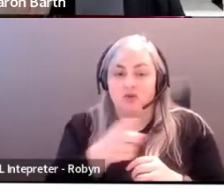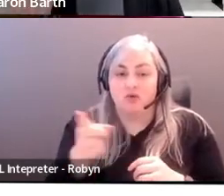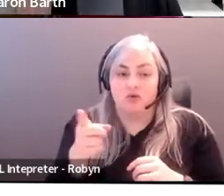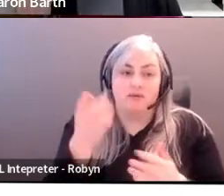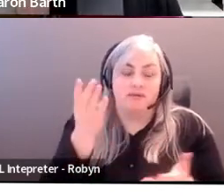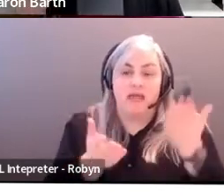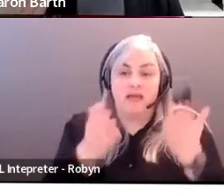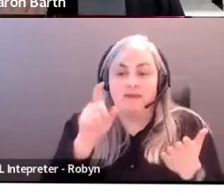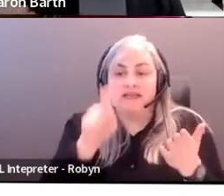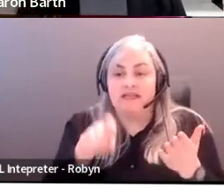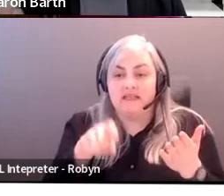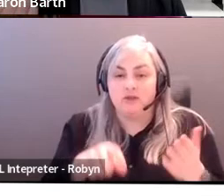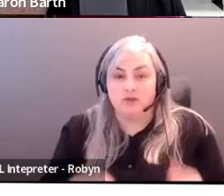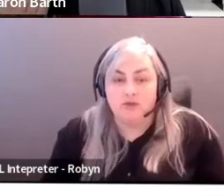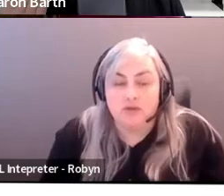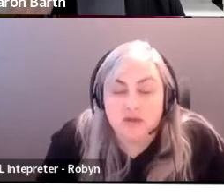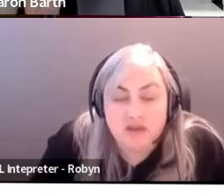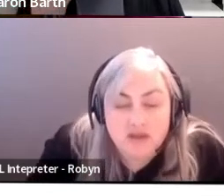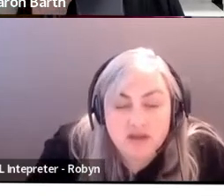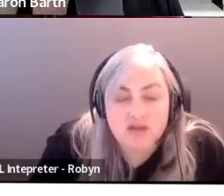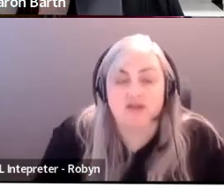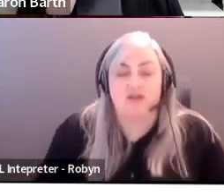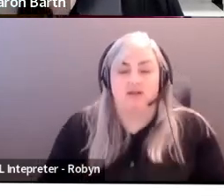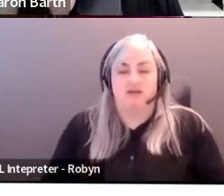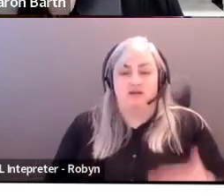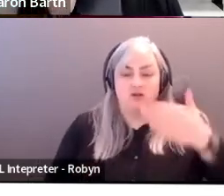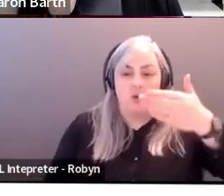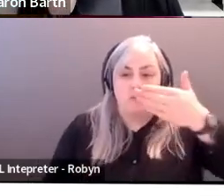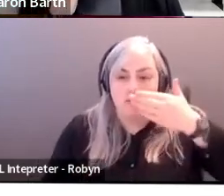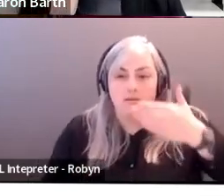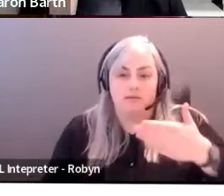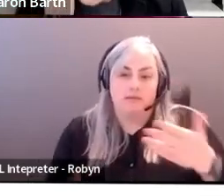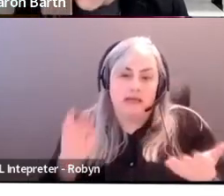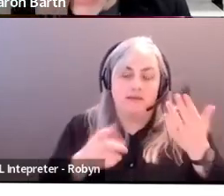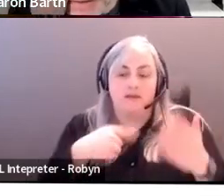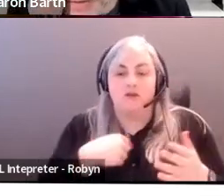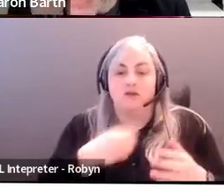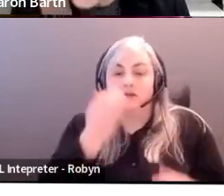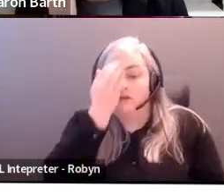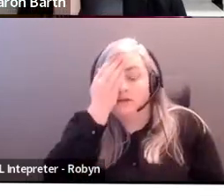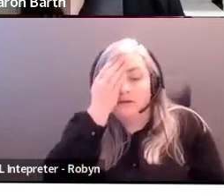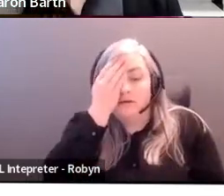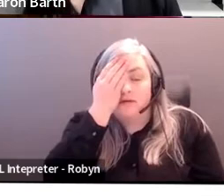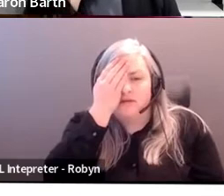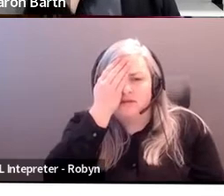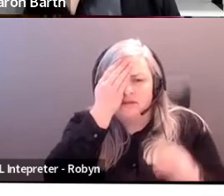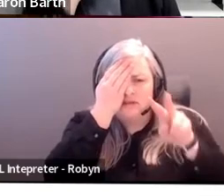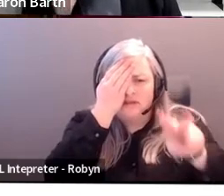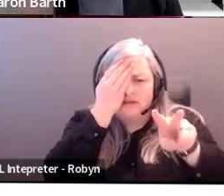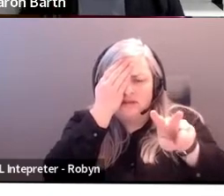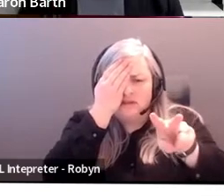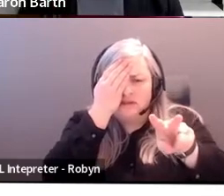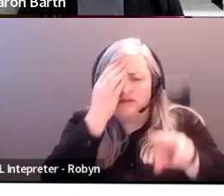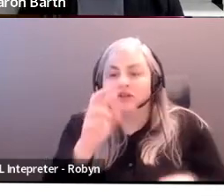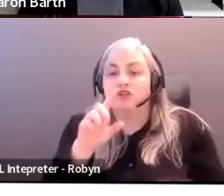to move your head towards or away from the screen. So close your right eye, stare at the circle, tell me what